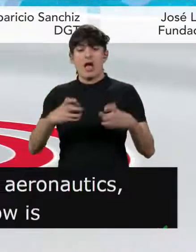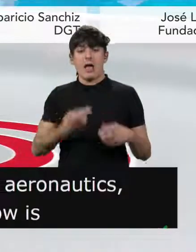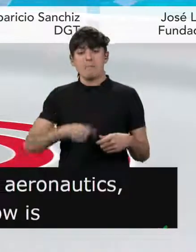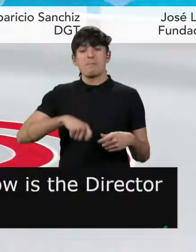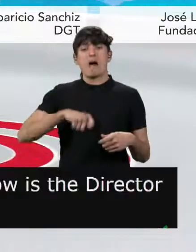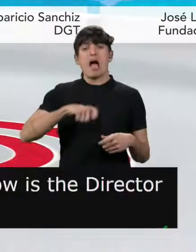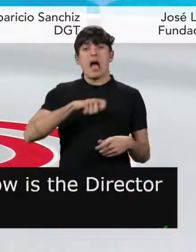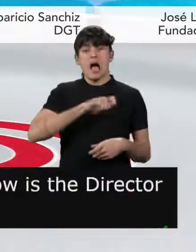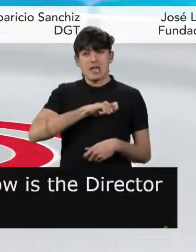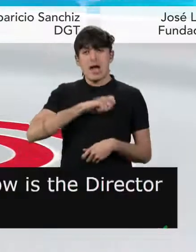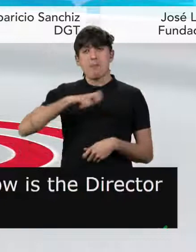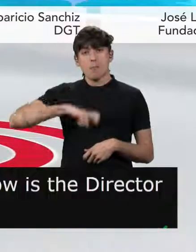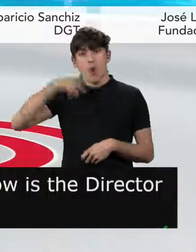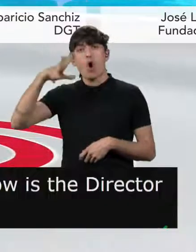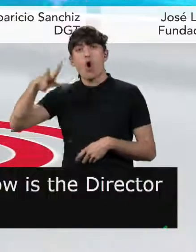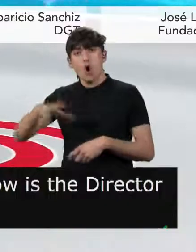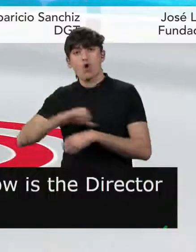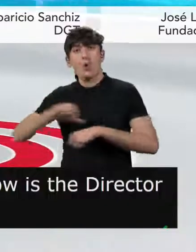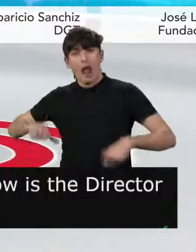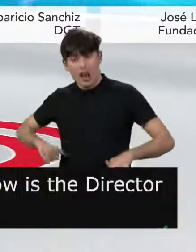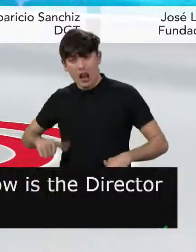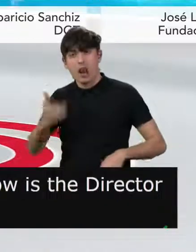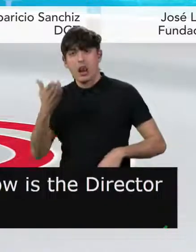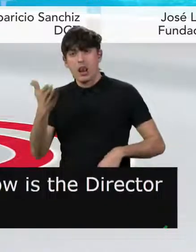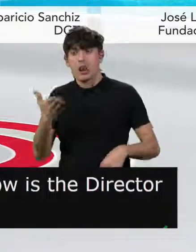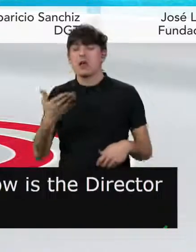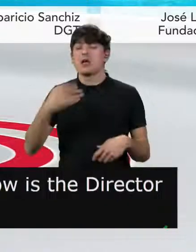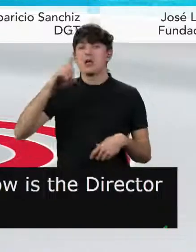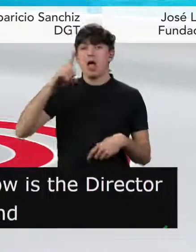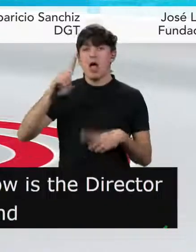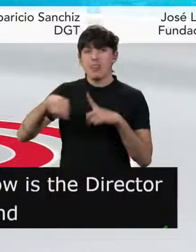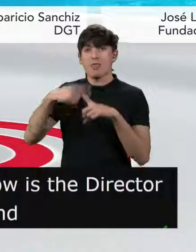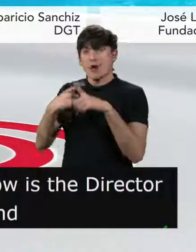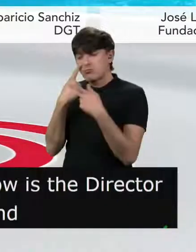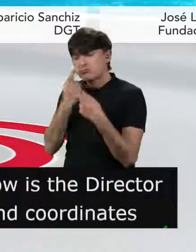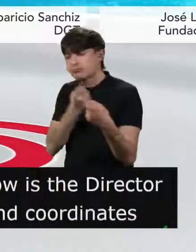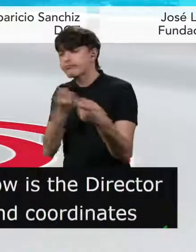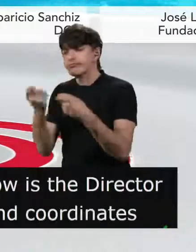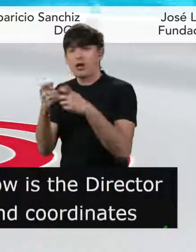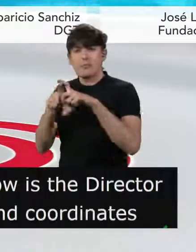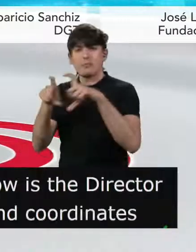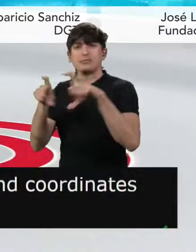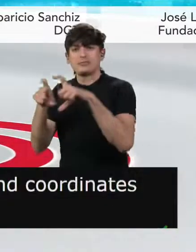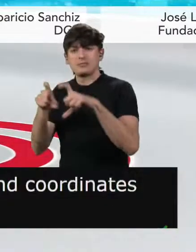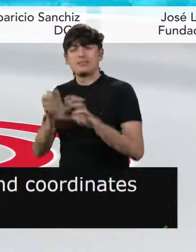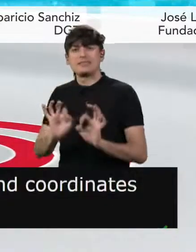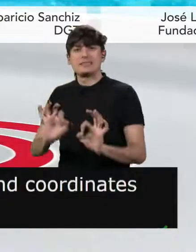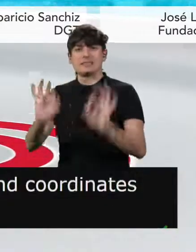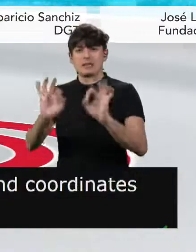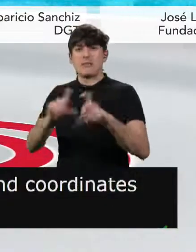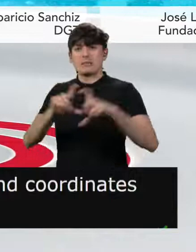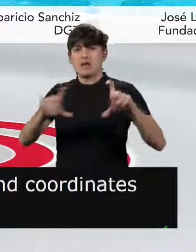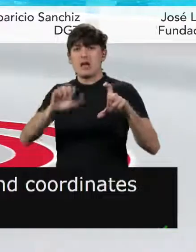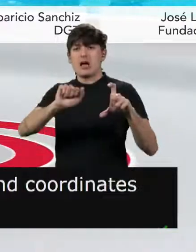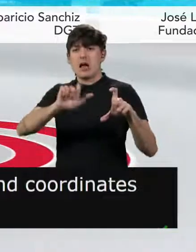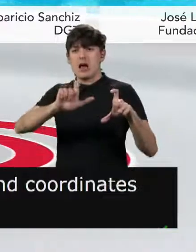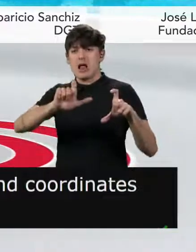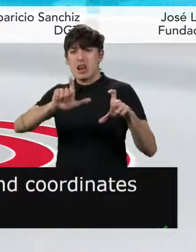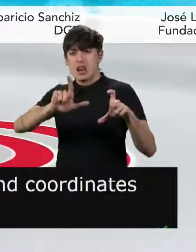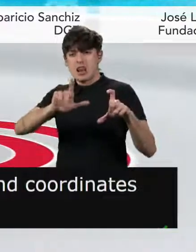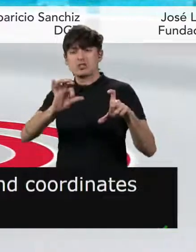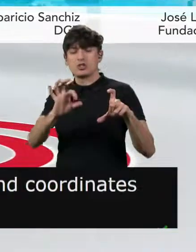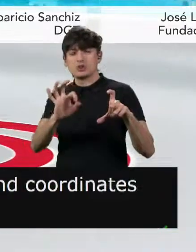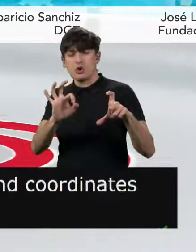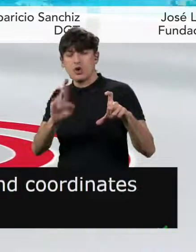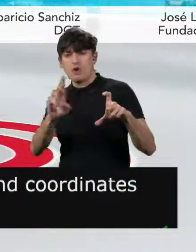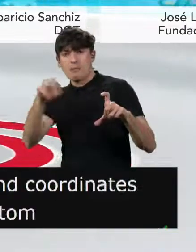Portugal and coordinates these functions with innovation activities. For Alstom, it's very important